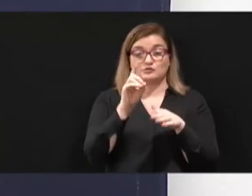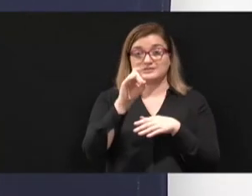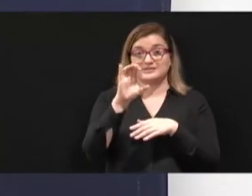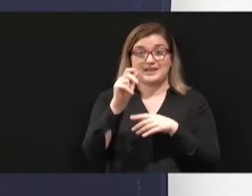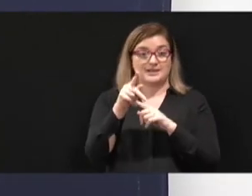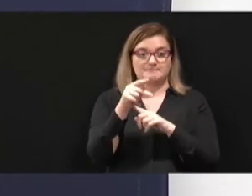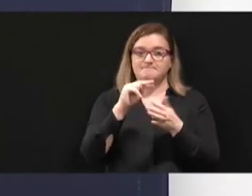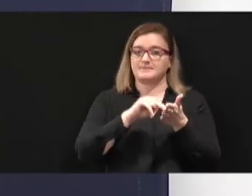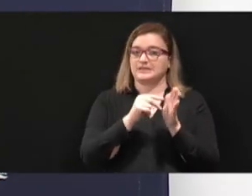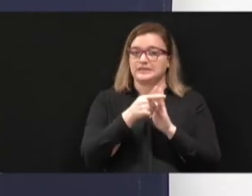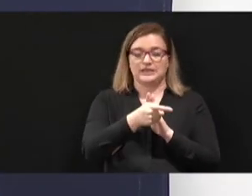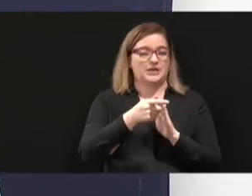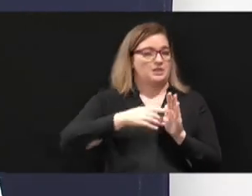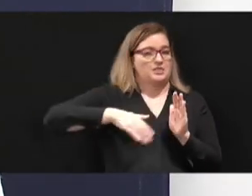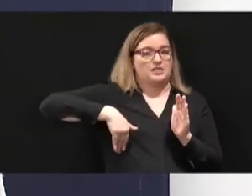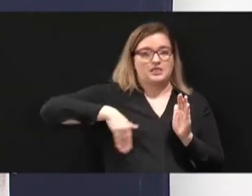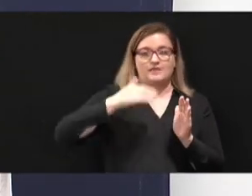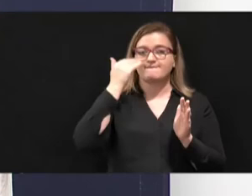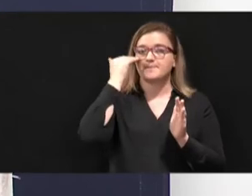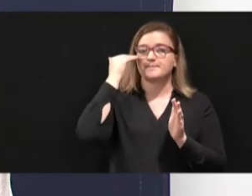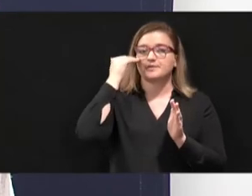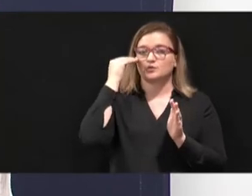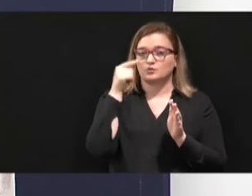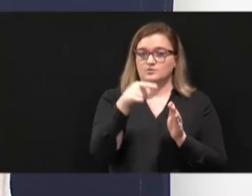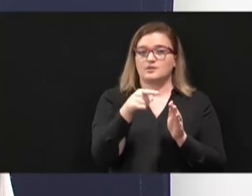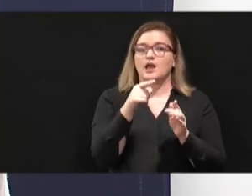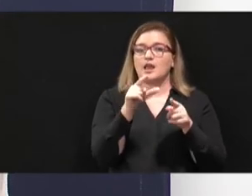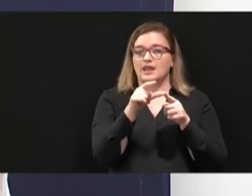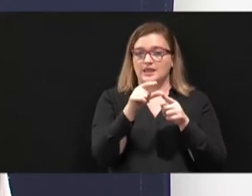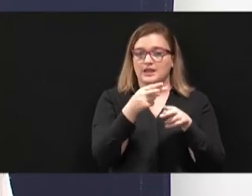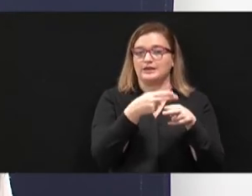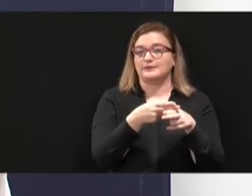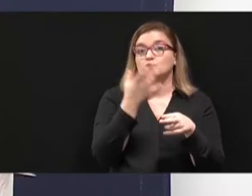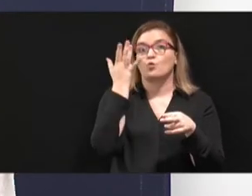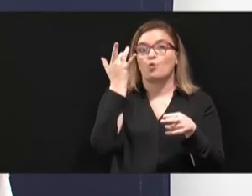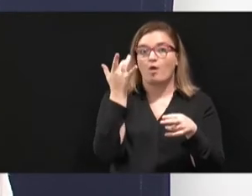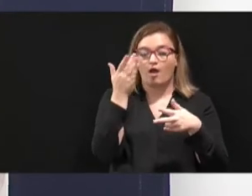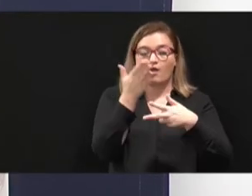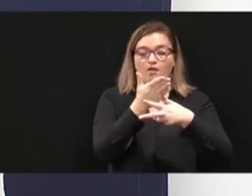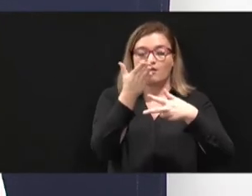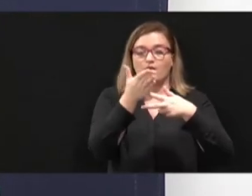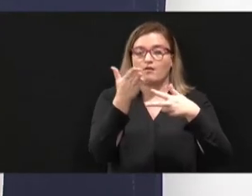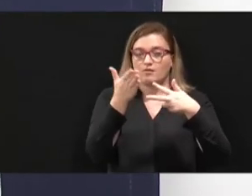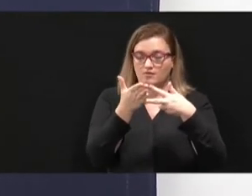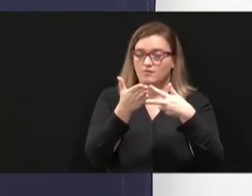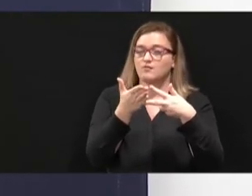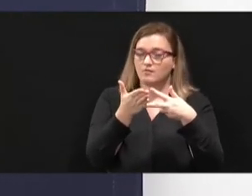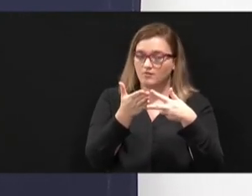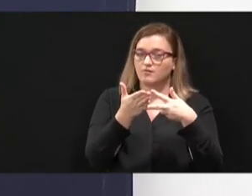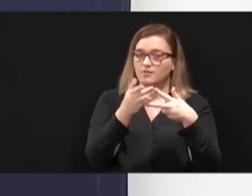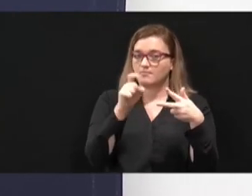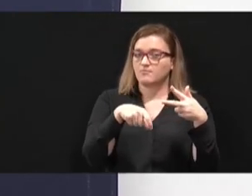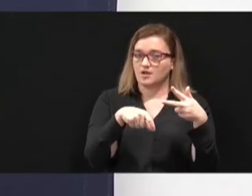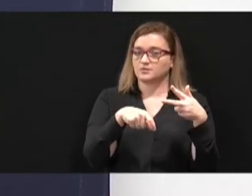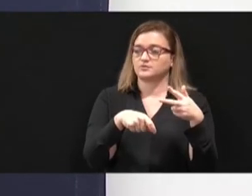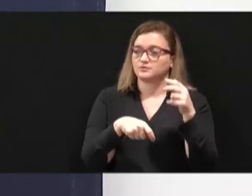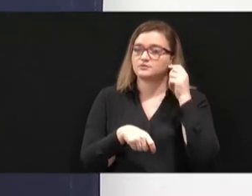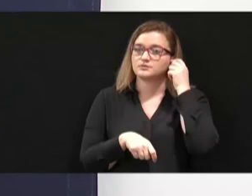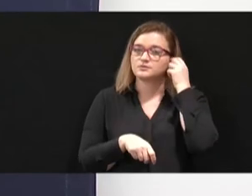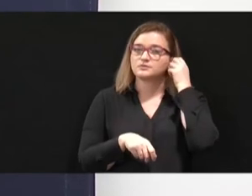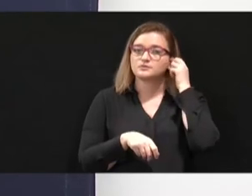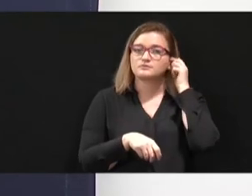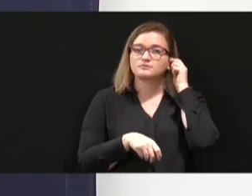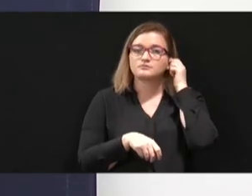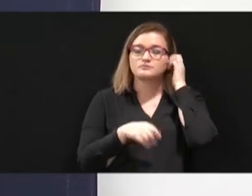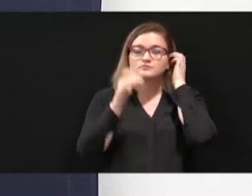that familiar with the letter names yet. So that's part of the reason you do the letters with, that is the reason you do it. Okay, I also want to show